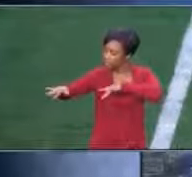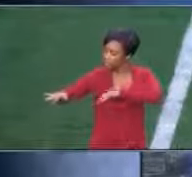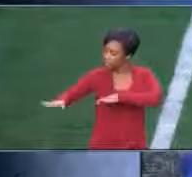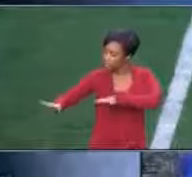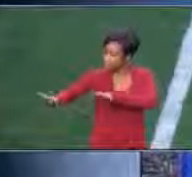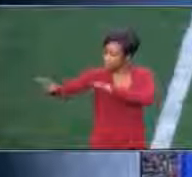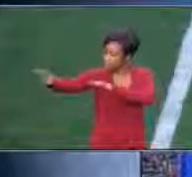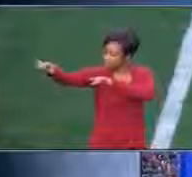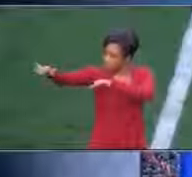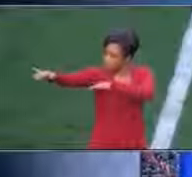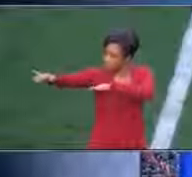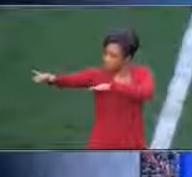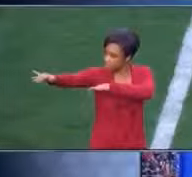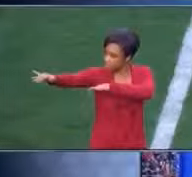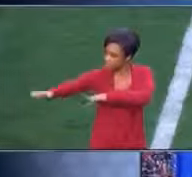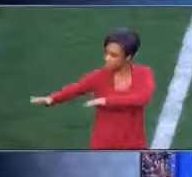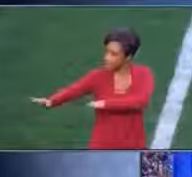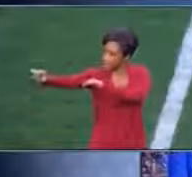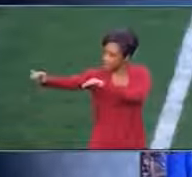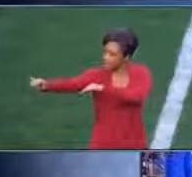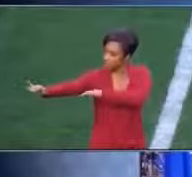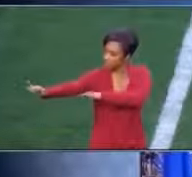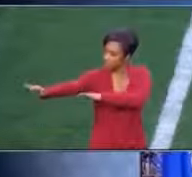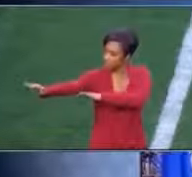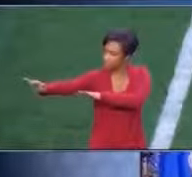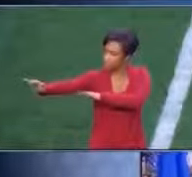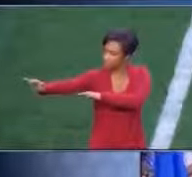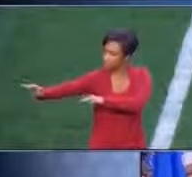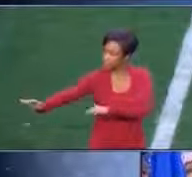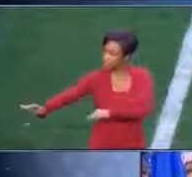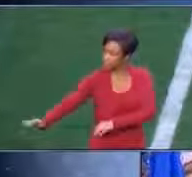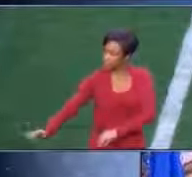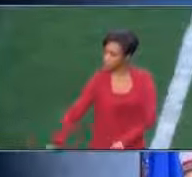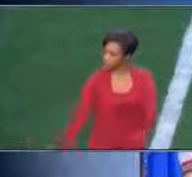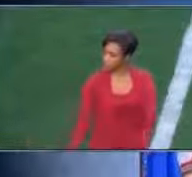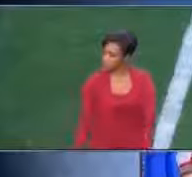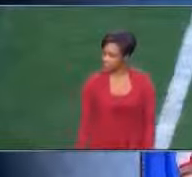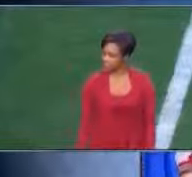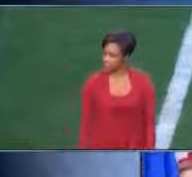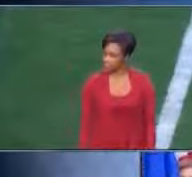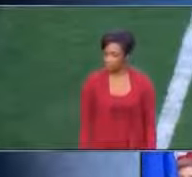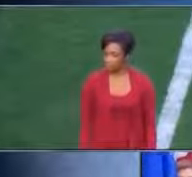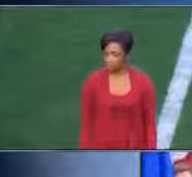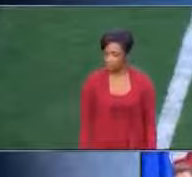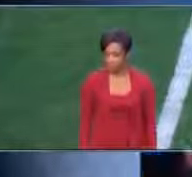shining sea. Thank you.